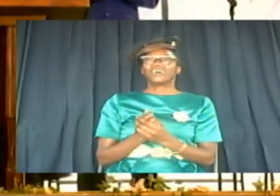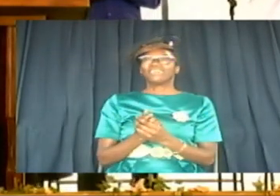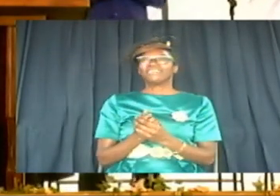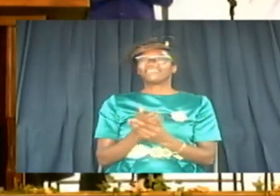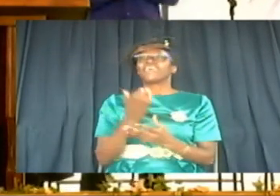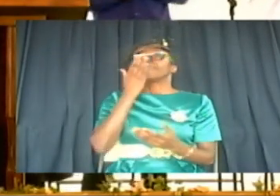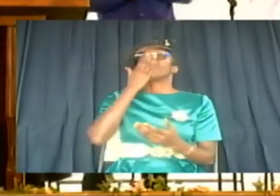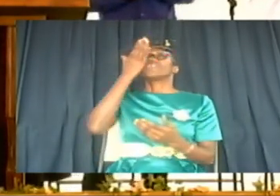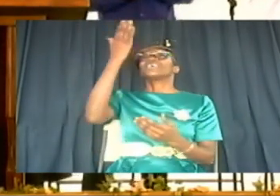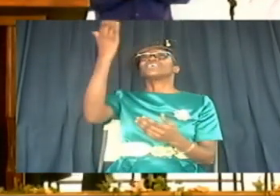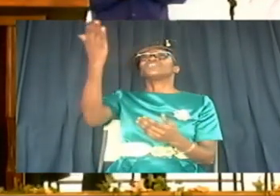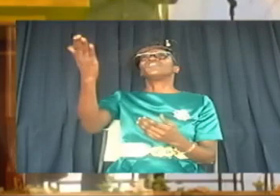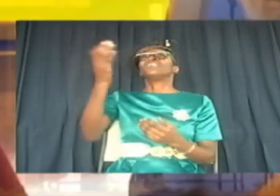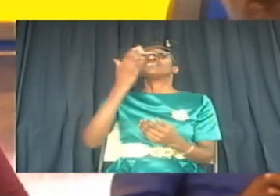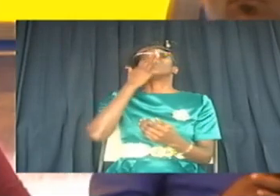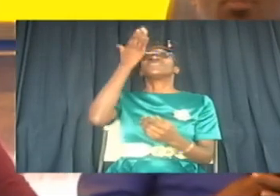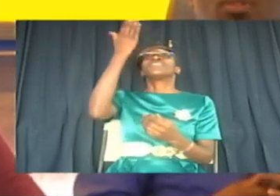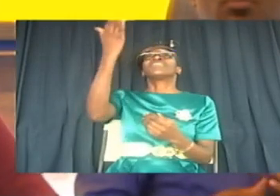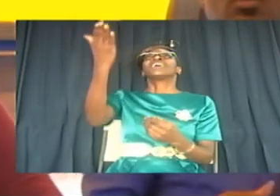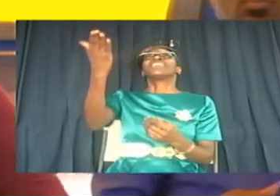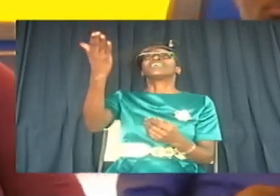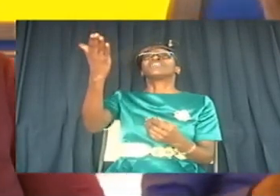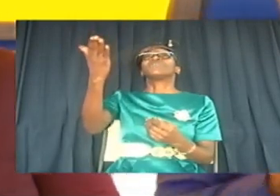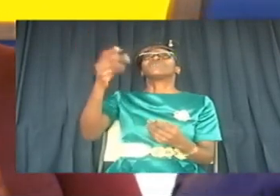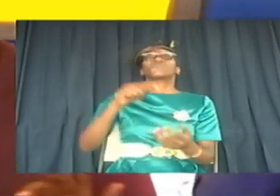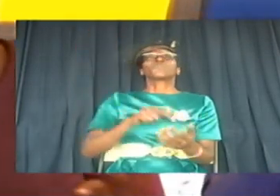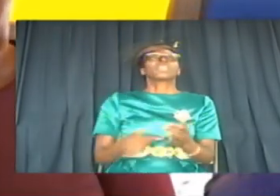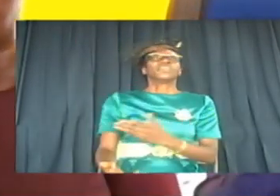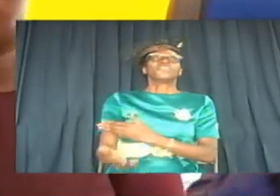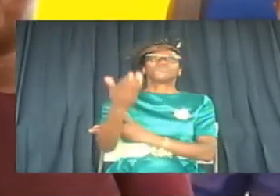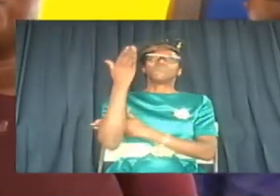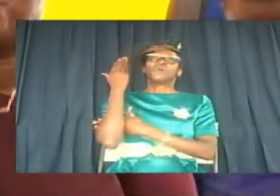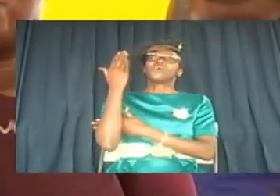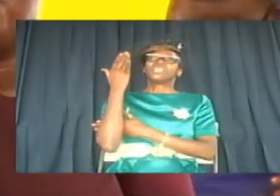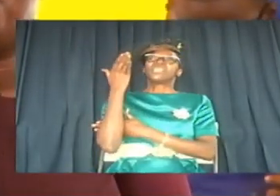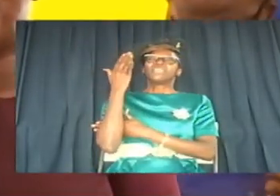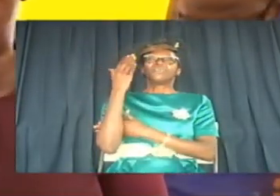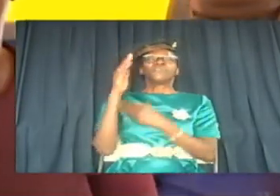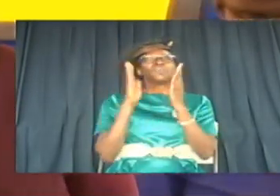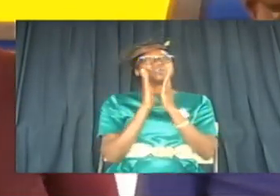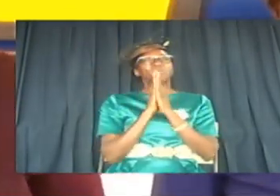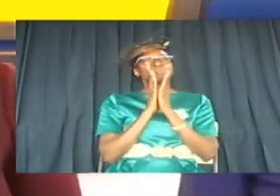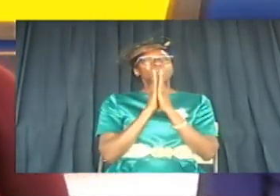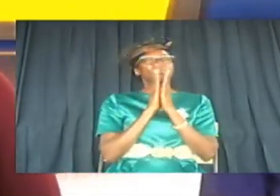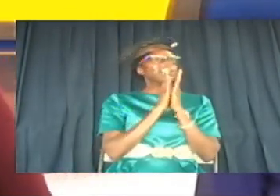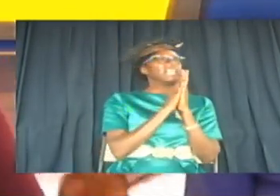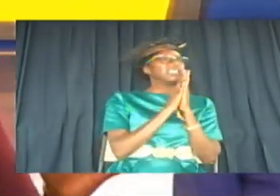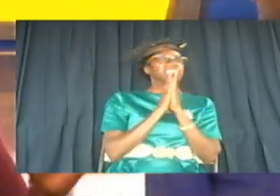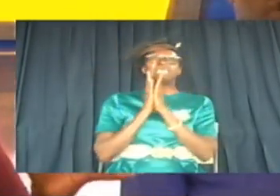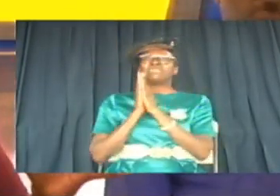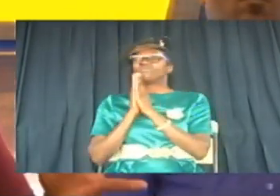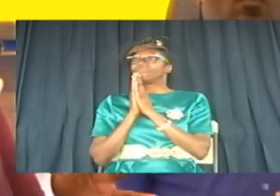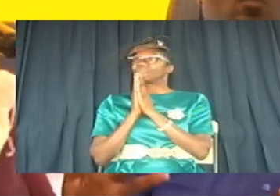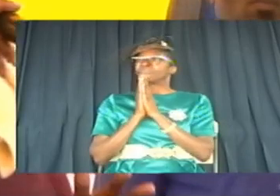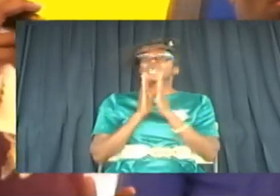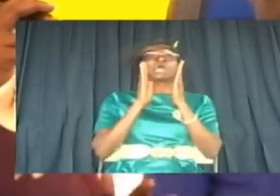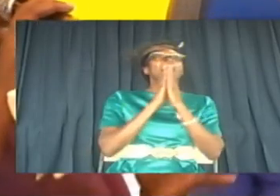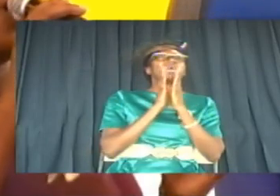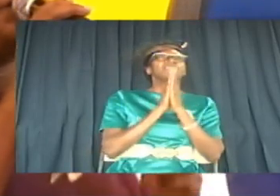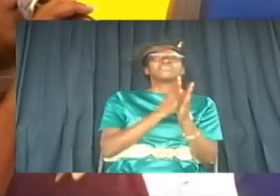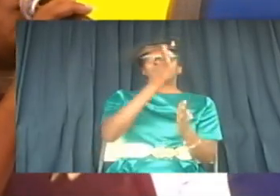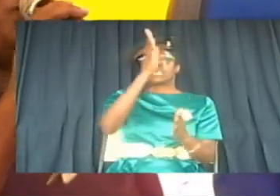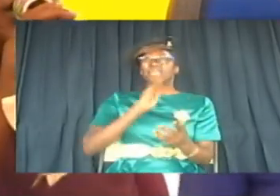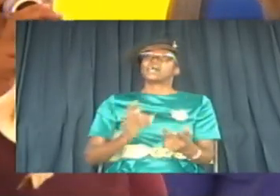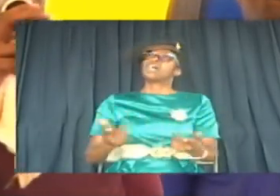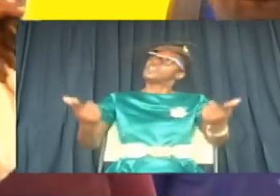Thank you, Jesus. Thank you, Jesus. This morning, we're going to be approaching the throne of grace. We're going to be asking God to